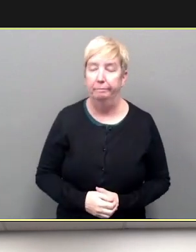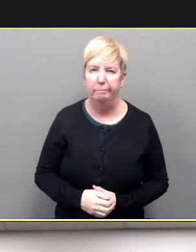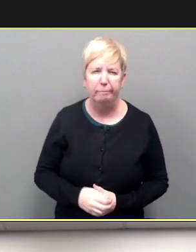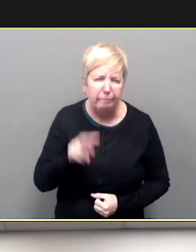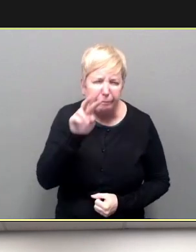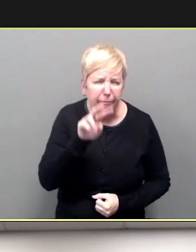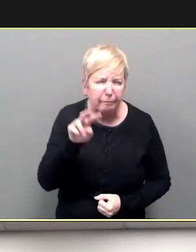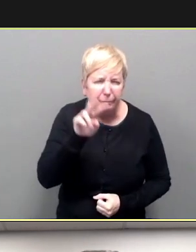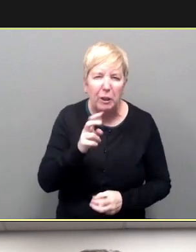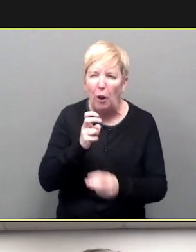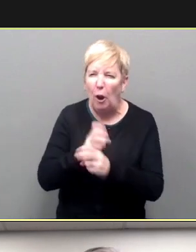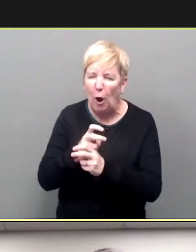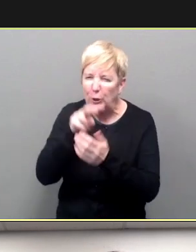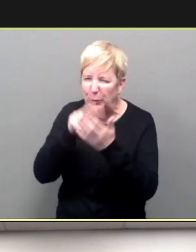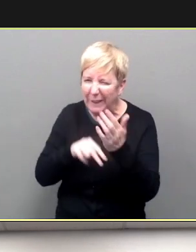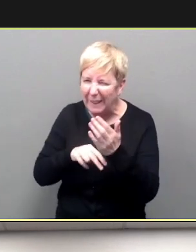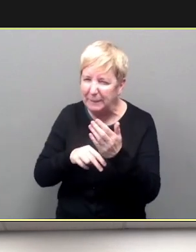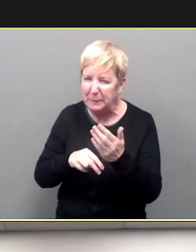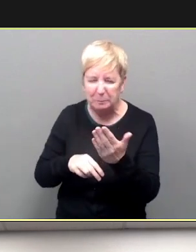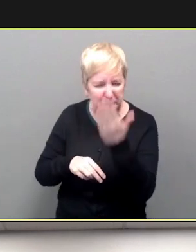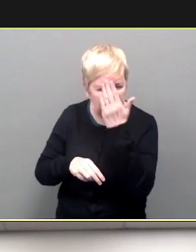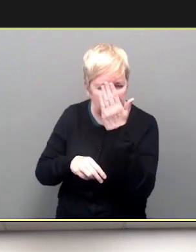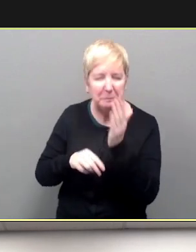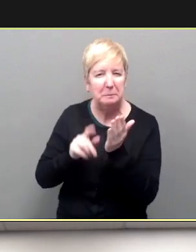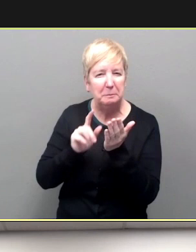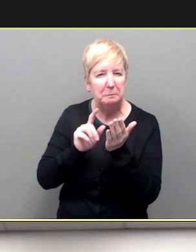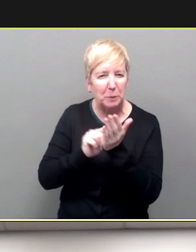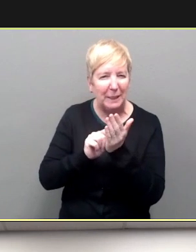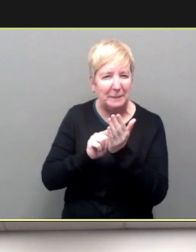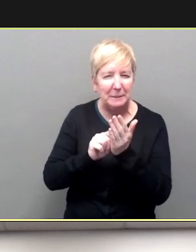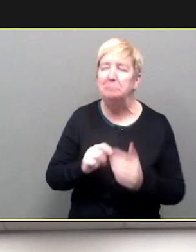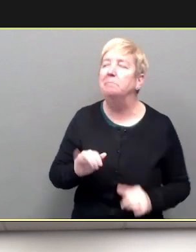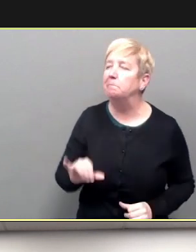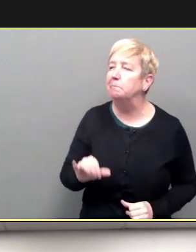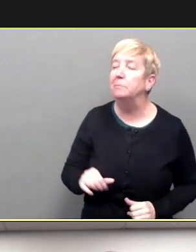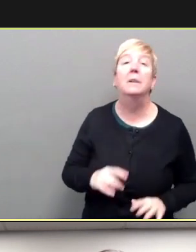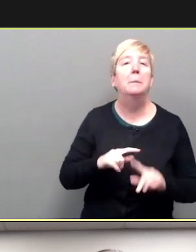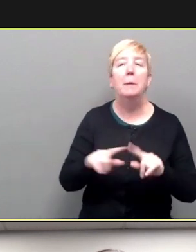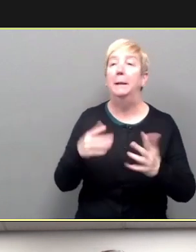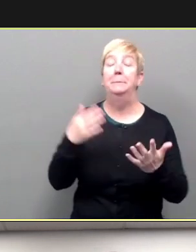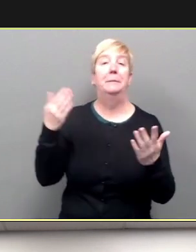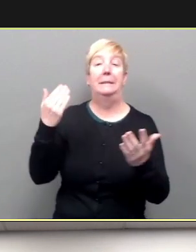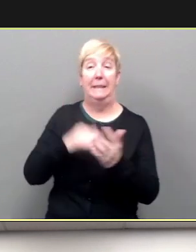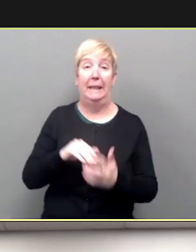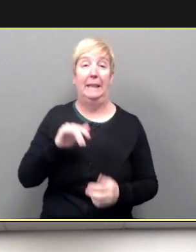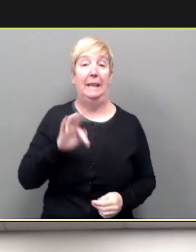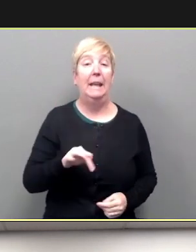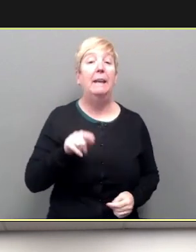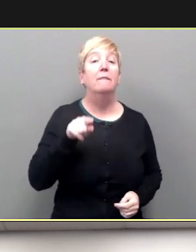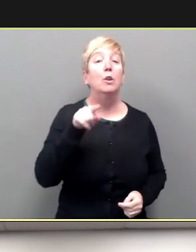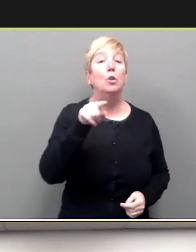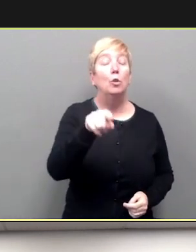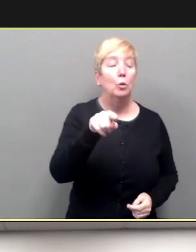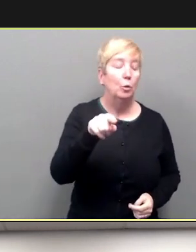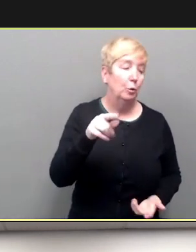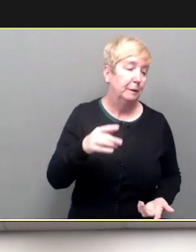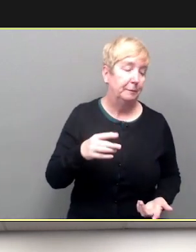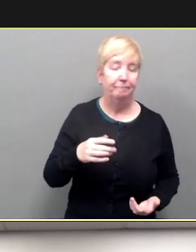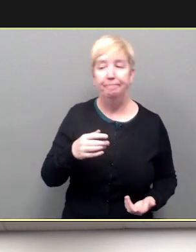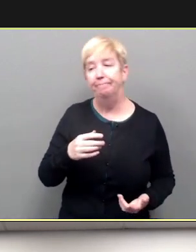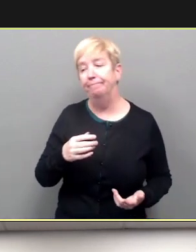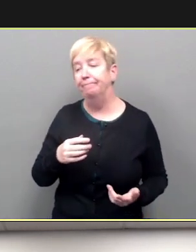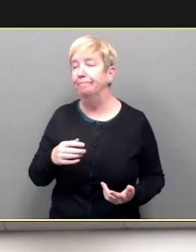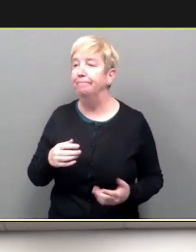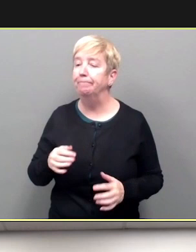getting harder to read the fine print on these slides. But please, if you're one of those people sitting around who's